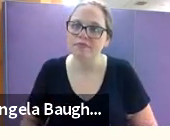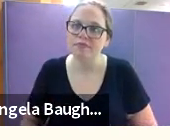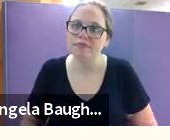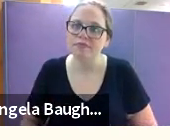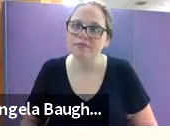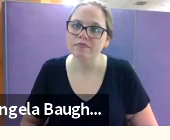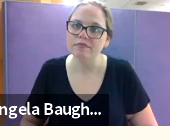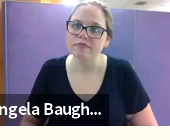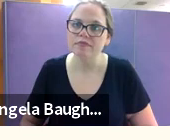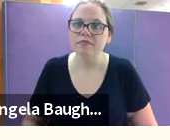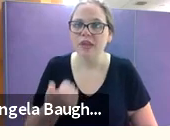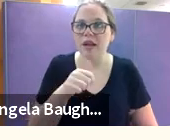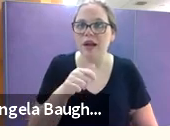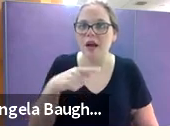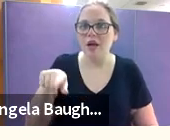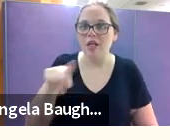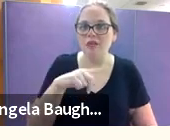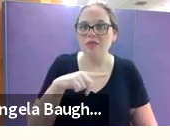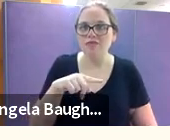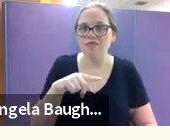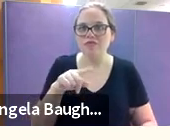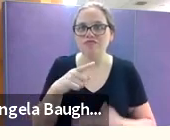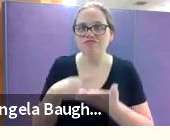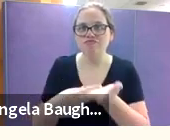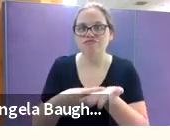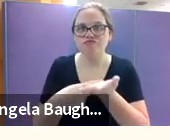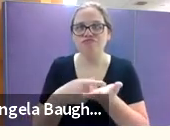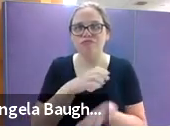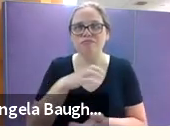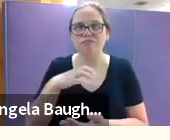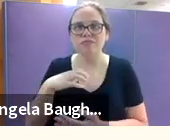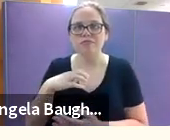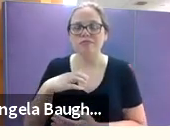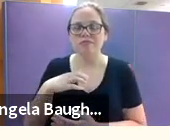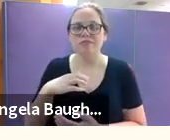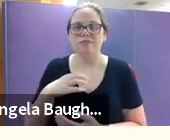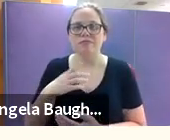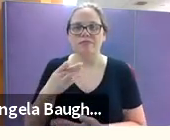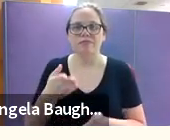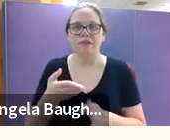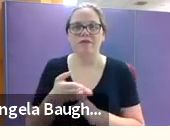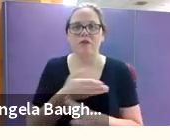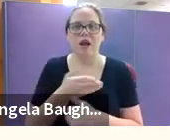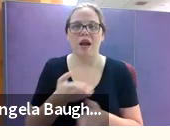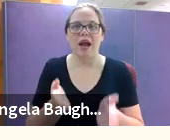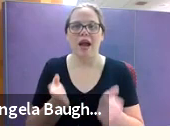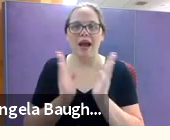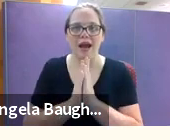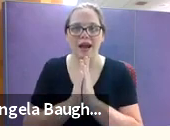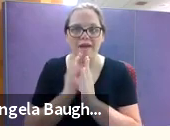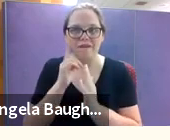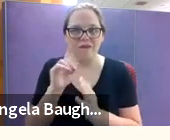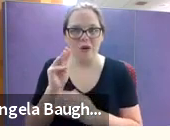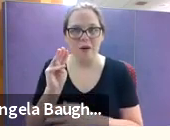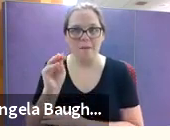Is there any other discussion with the committee before I ask for a motion?